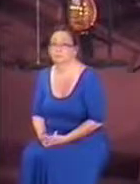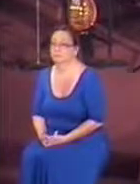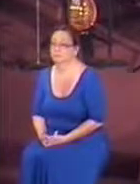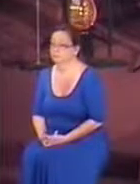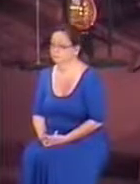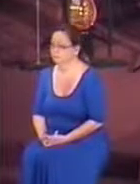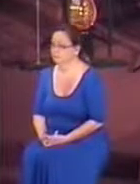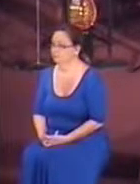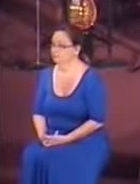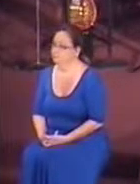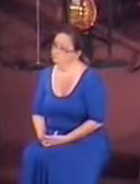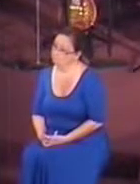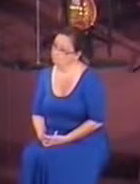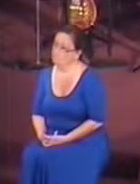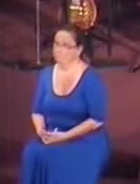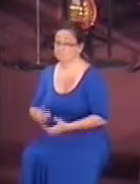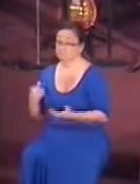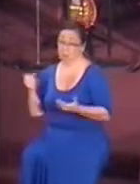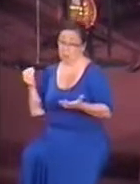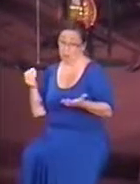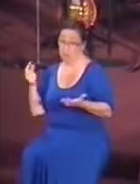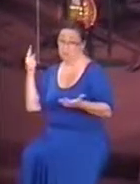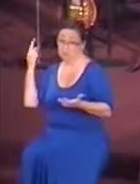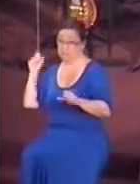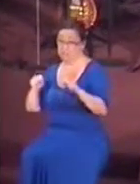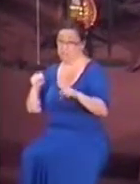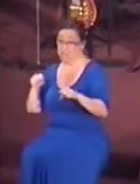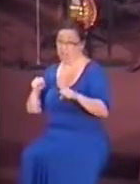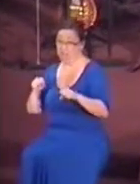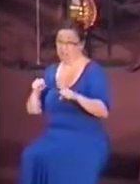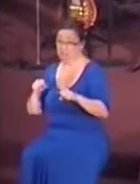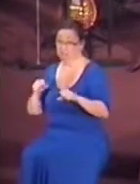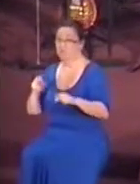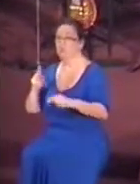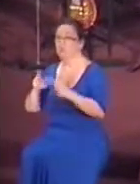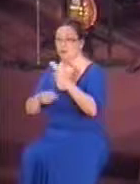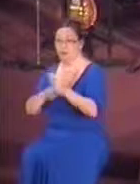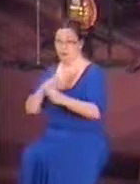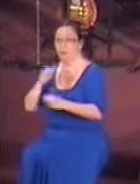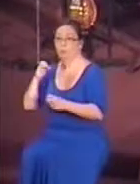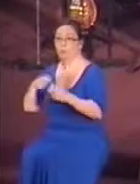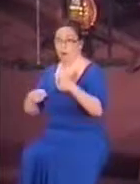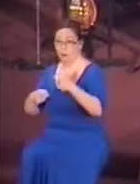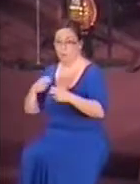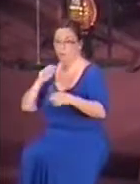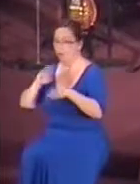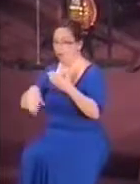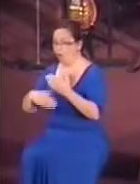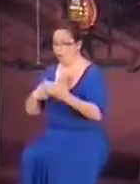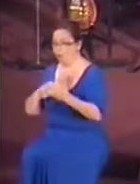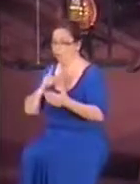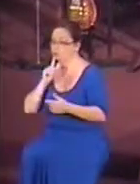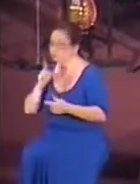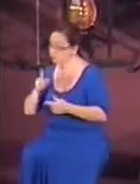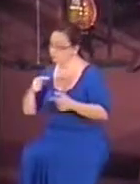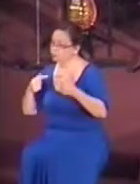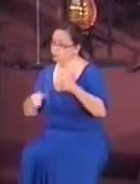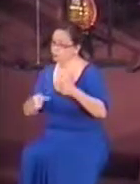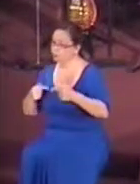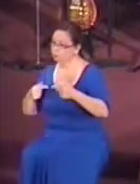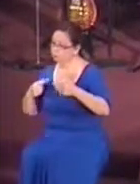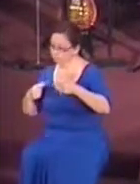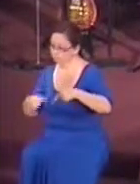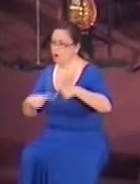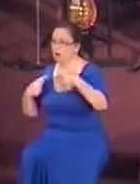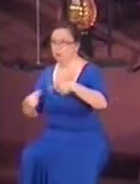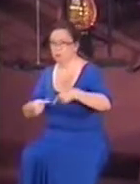our humanness. And so this doubt thing is a universal problem. It is something that we all really do struggle with. It is something